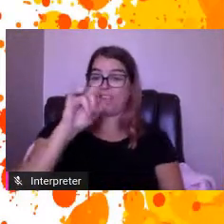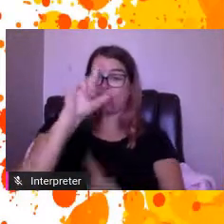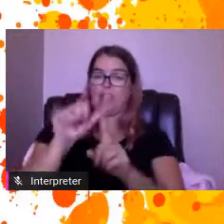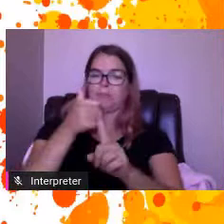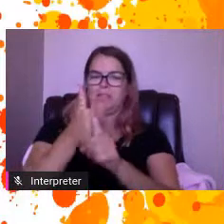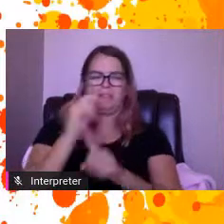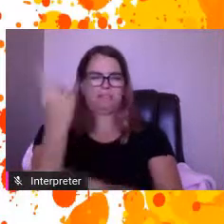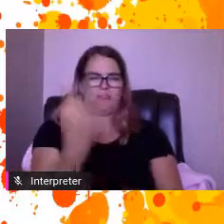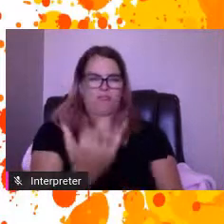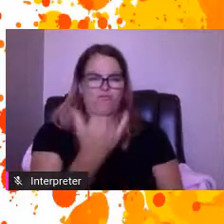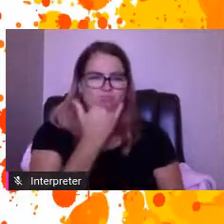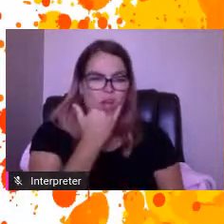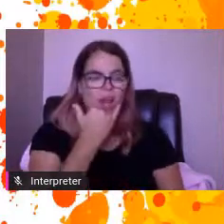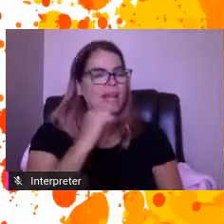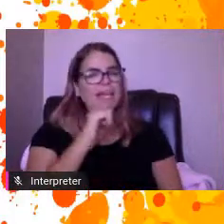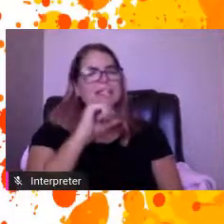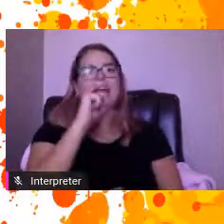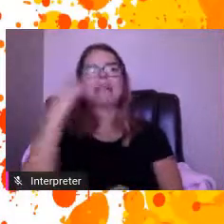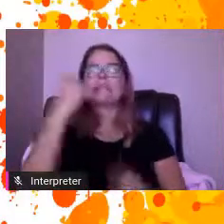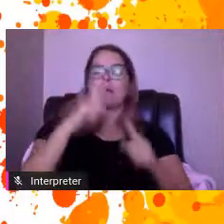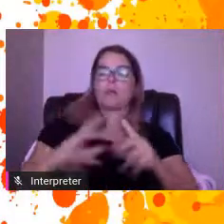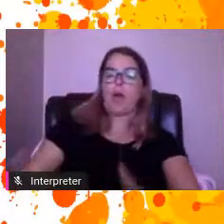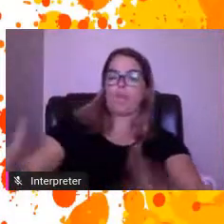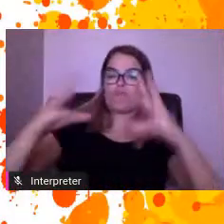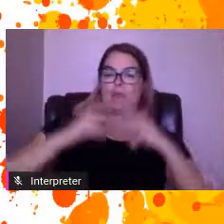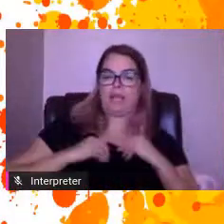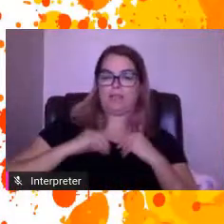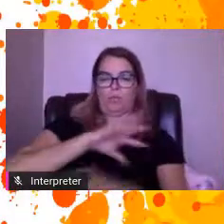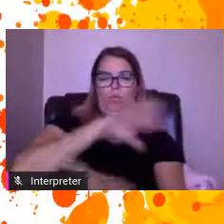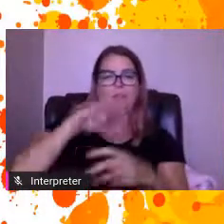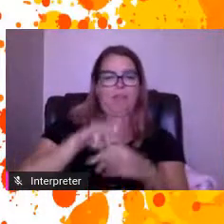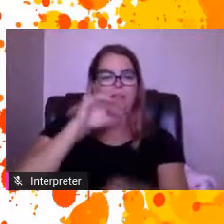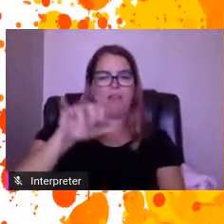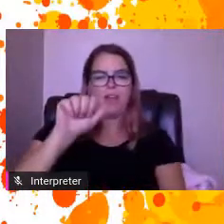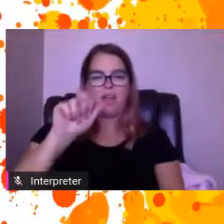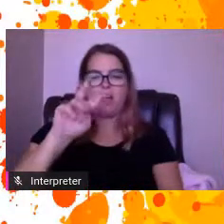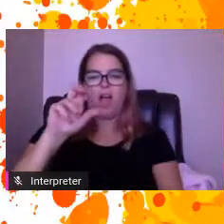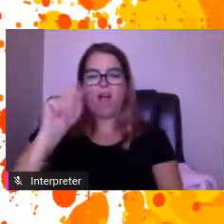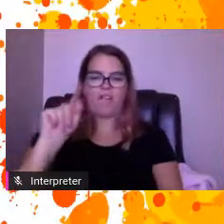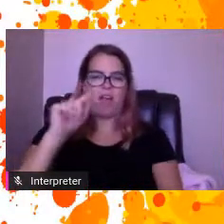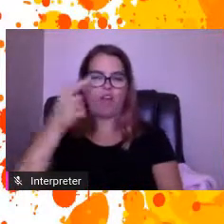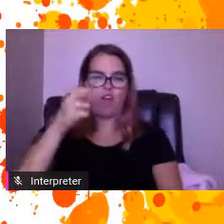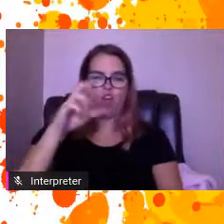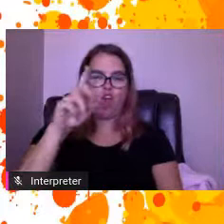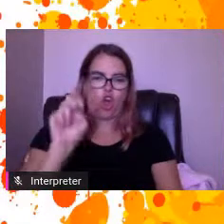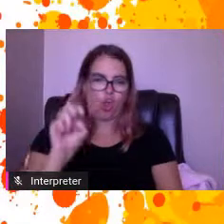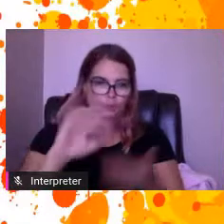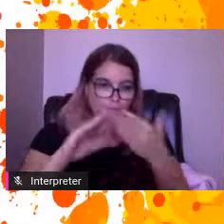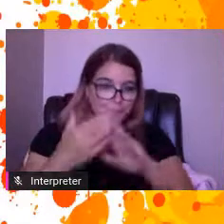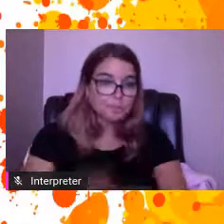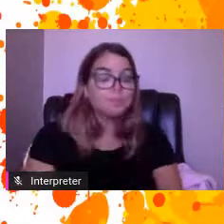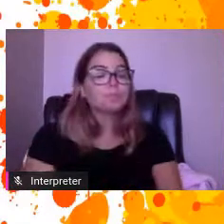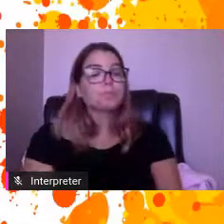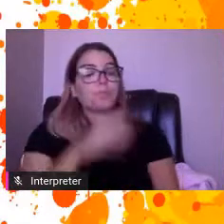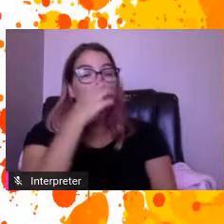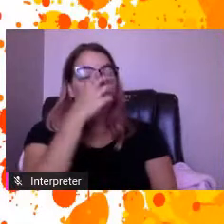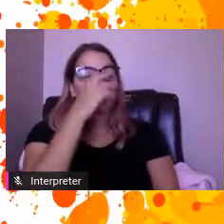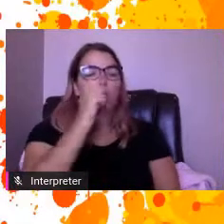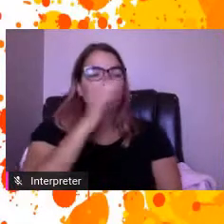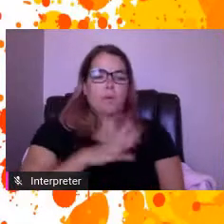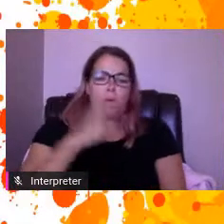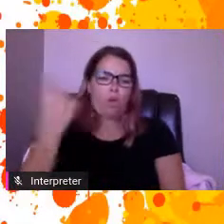subversive counterculture identity within the avant-garde. Women have always struggled for representation in the